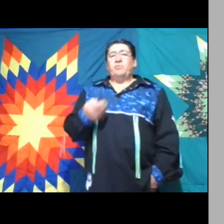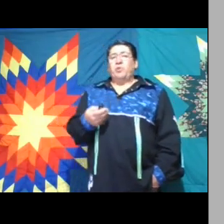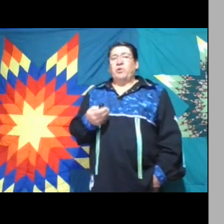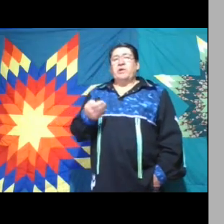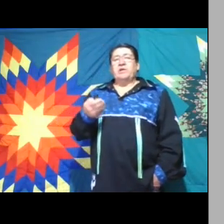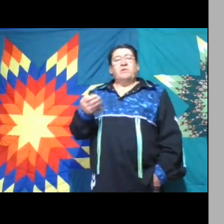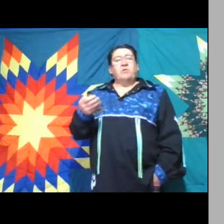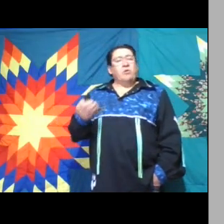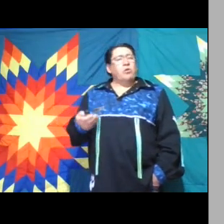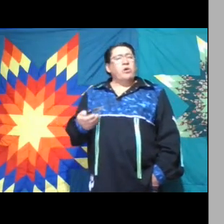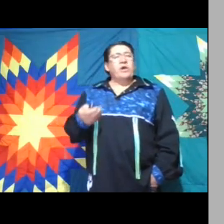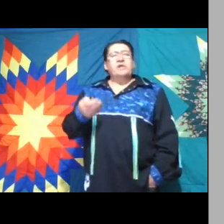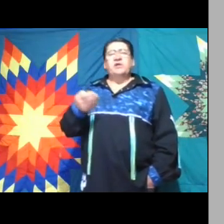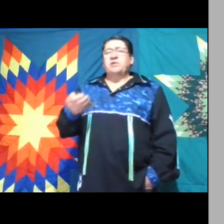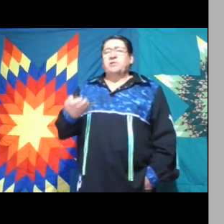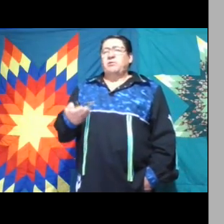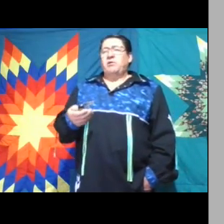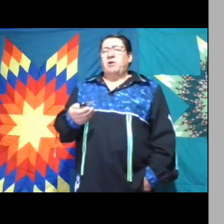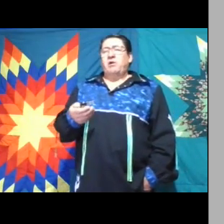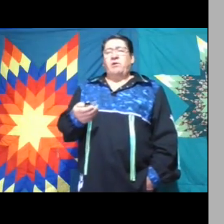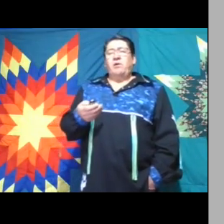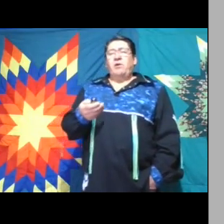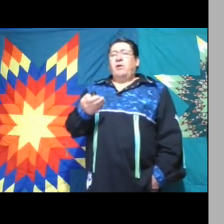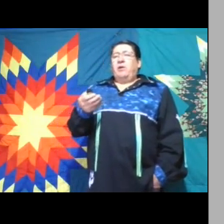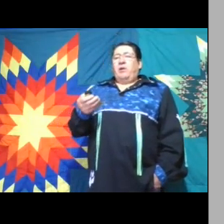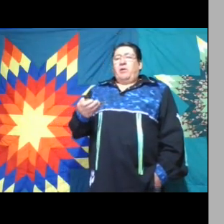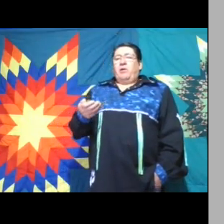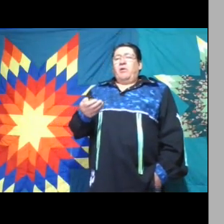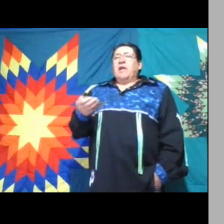as employees, corporations,